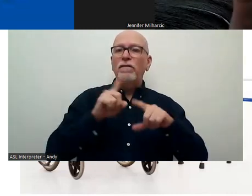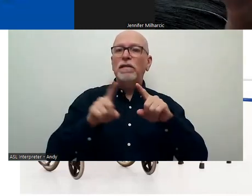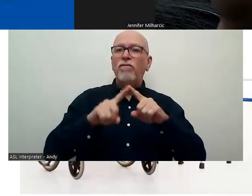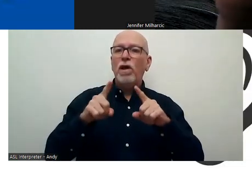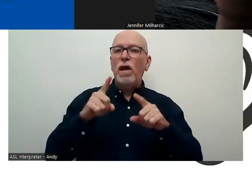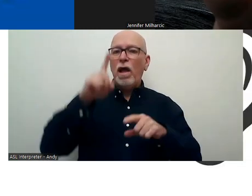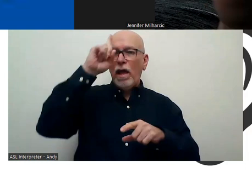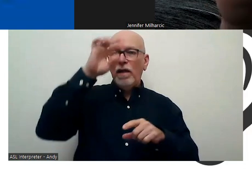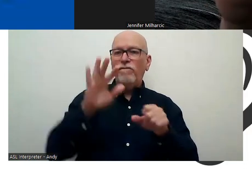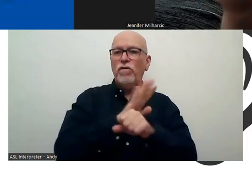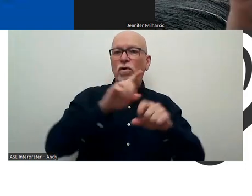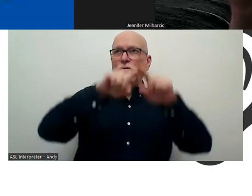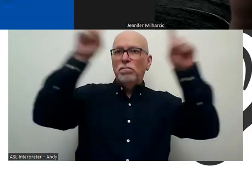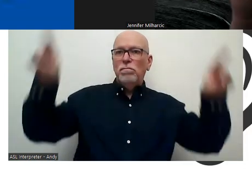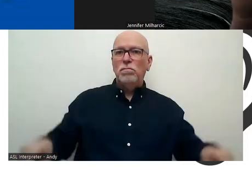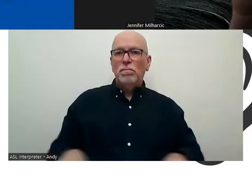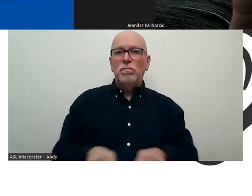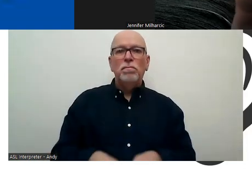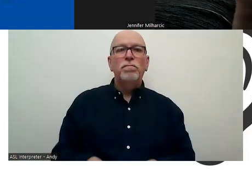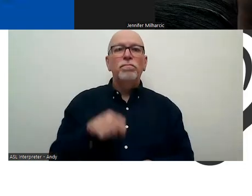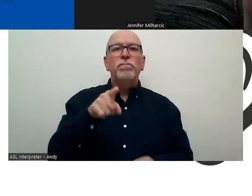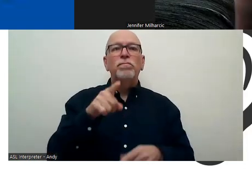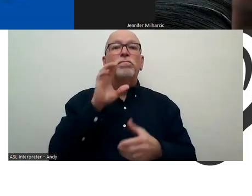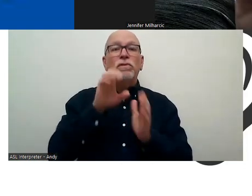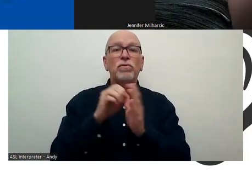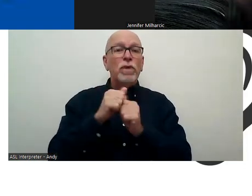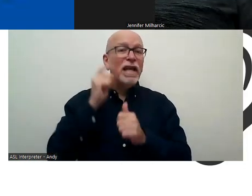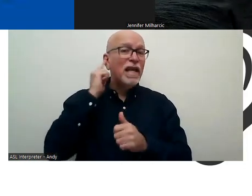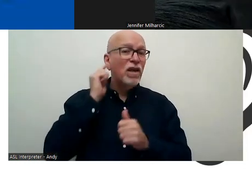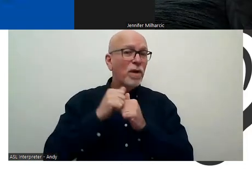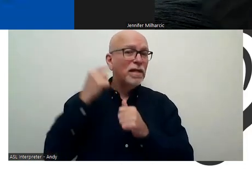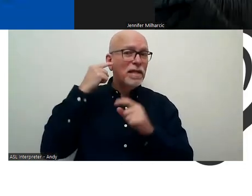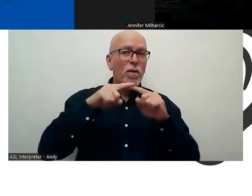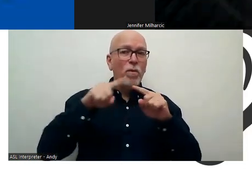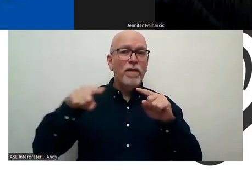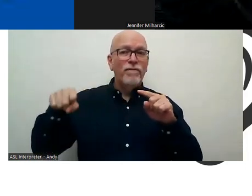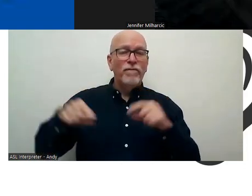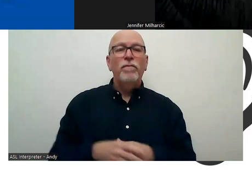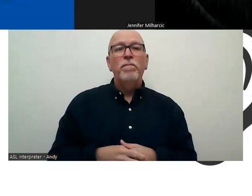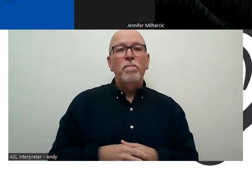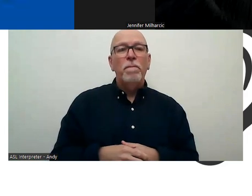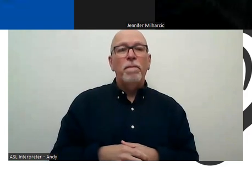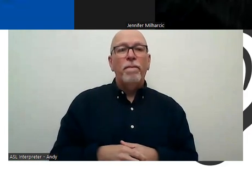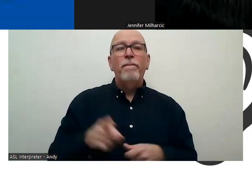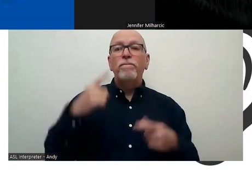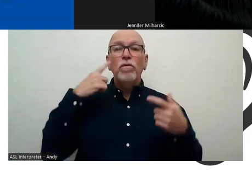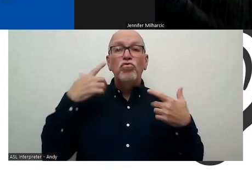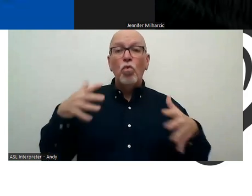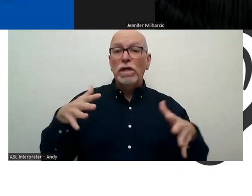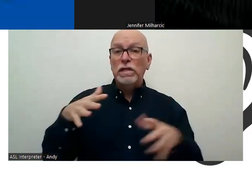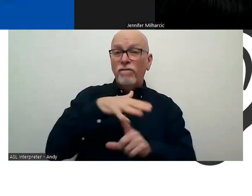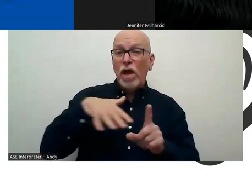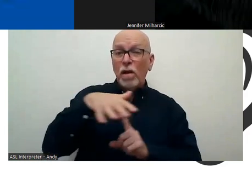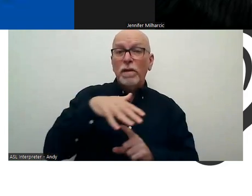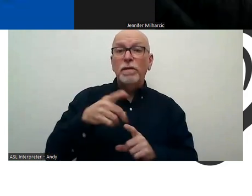this slide has a black outline of an ear with a sound wave coming out noisy environments and